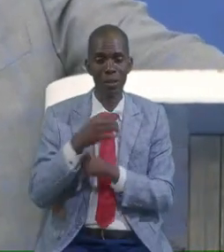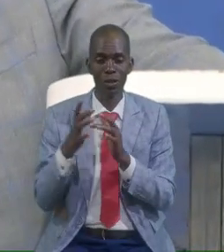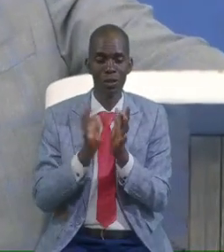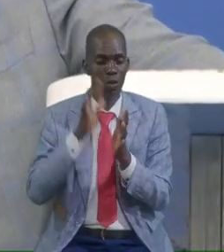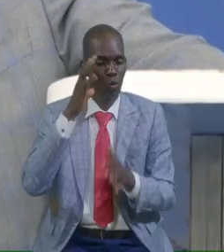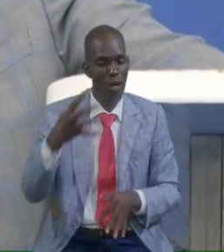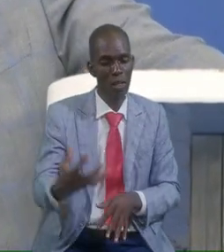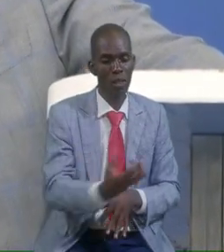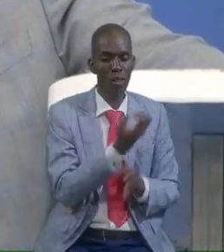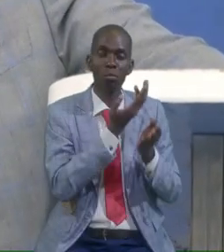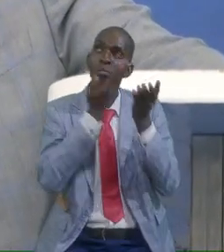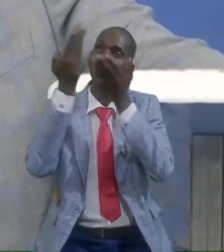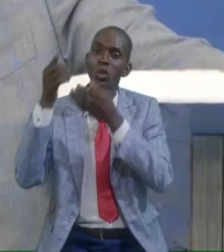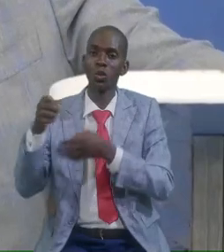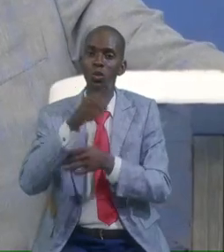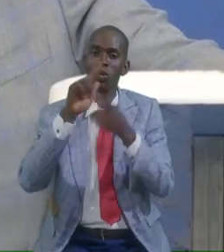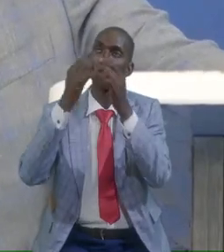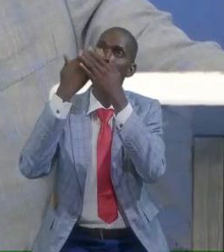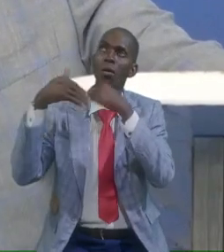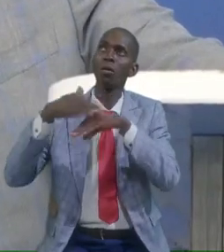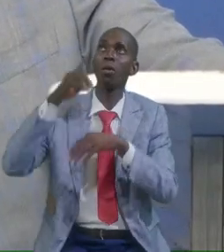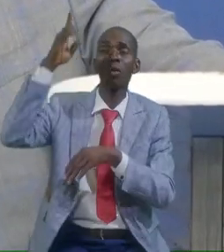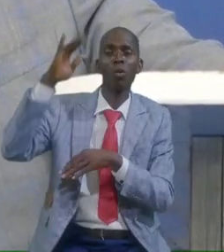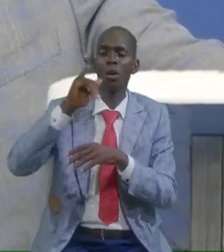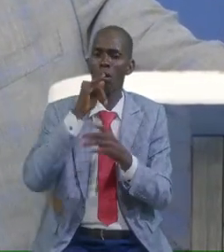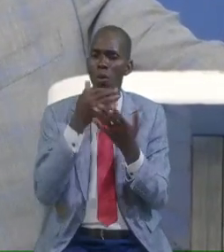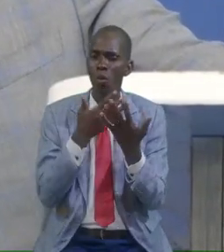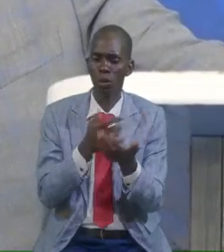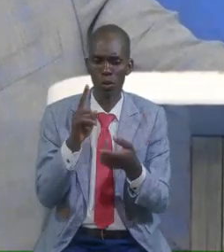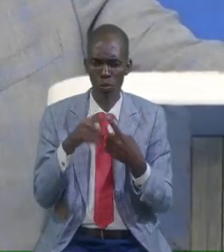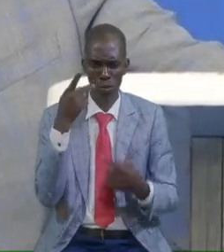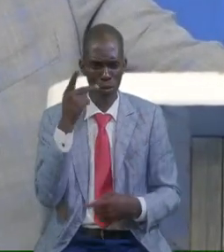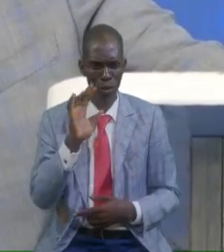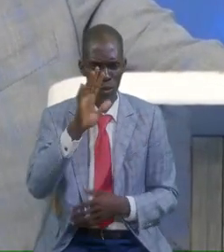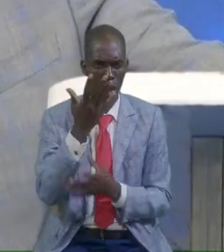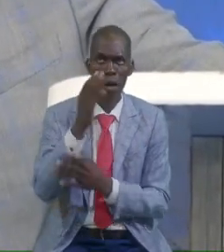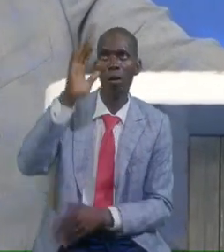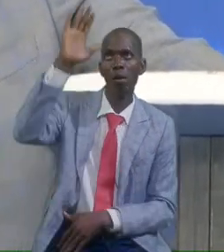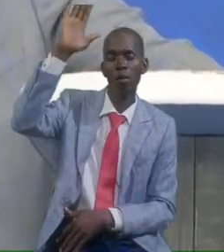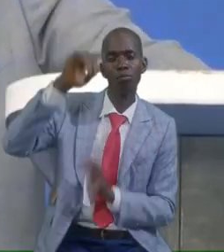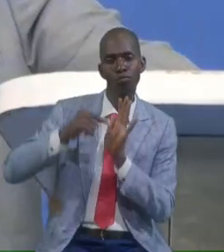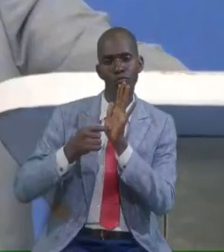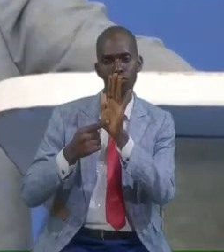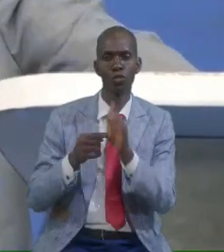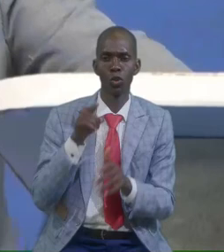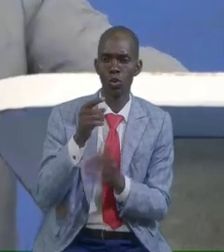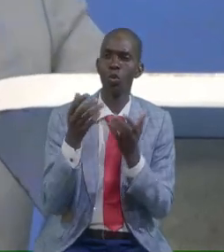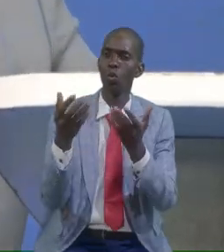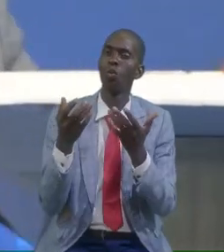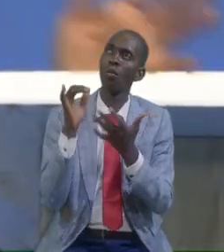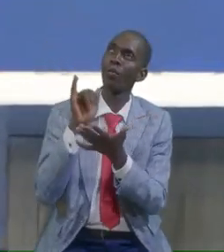Lord is waiting to see you, to see that hand, that you want that salvation, forgiveness and